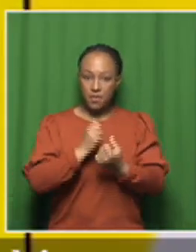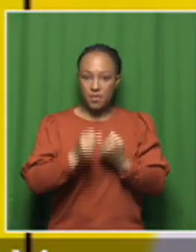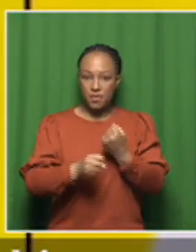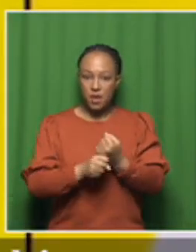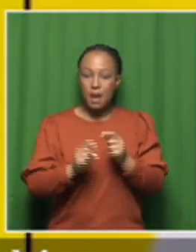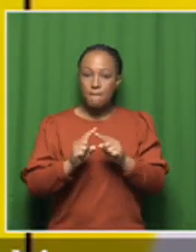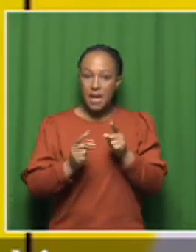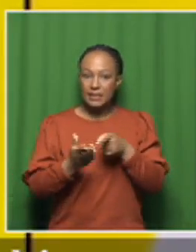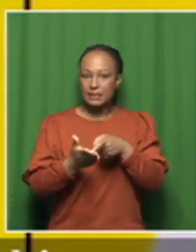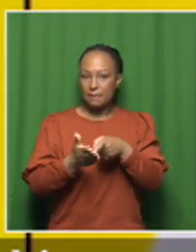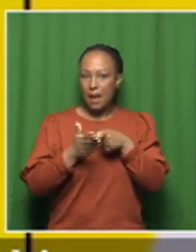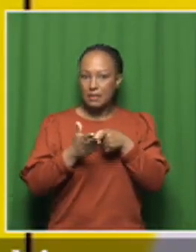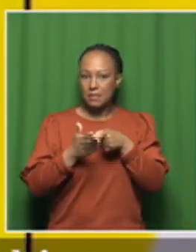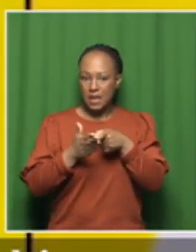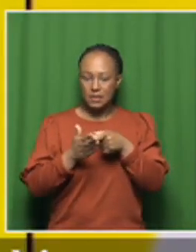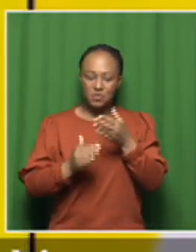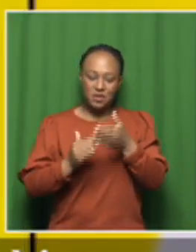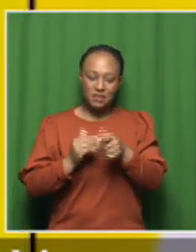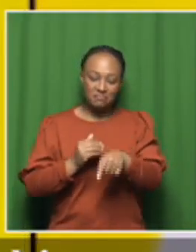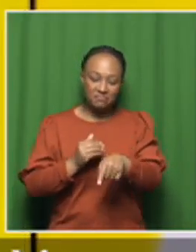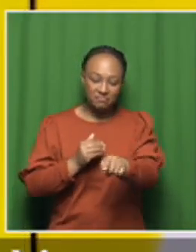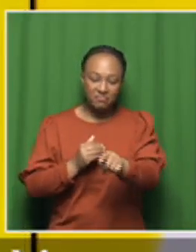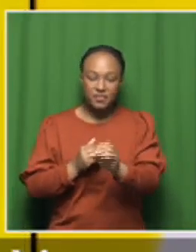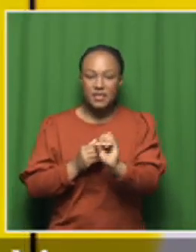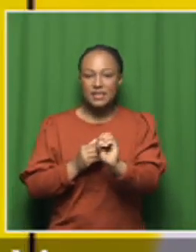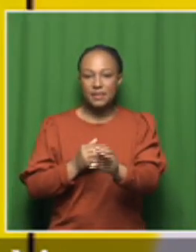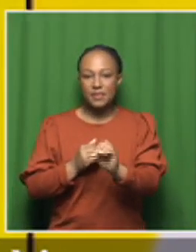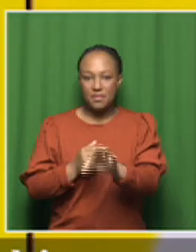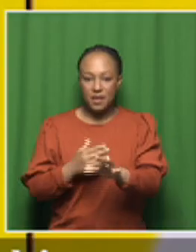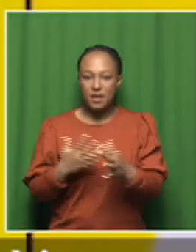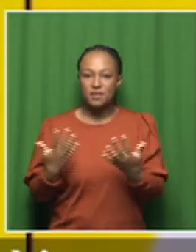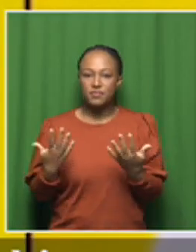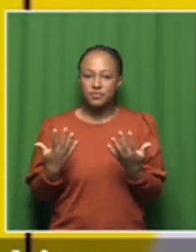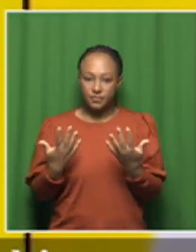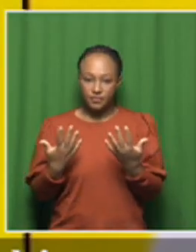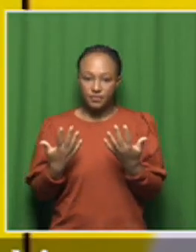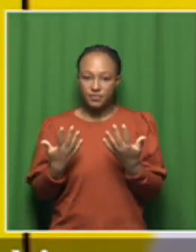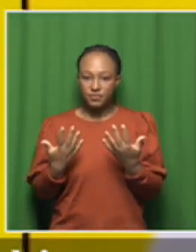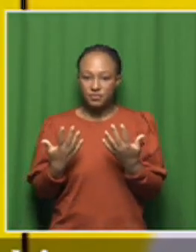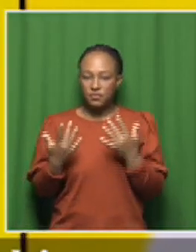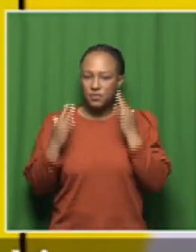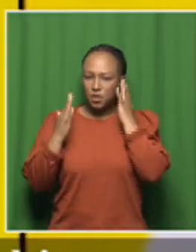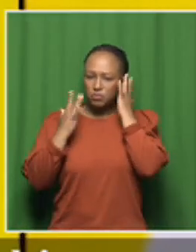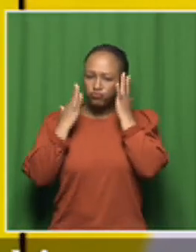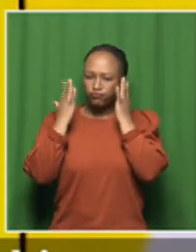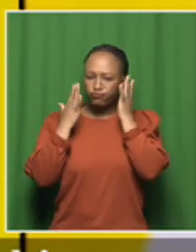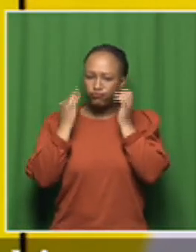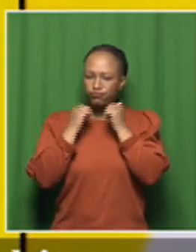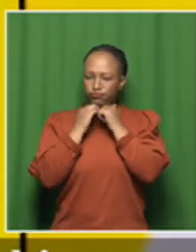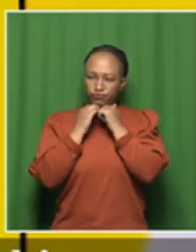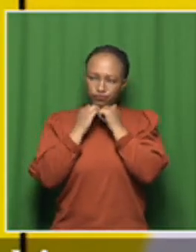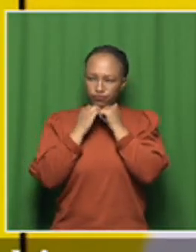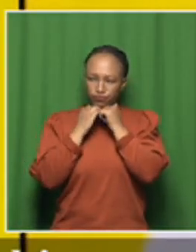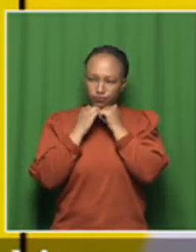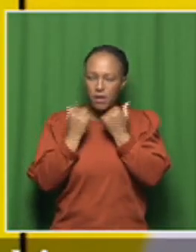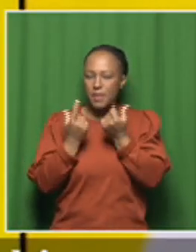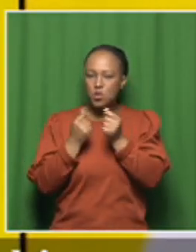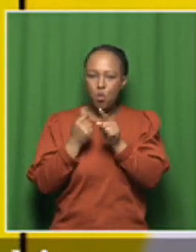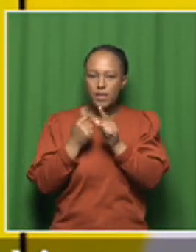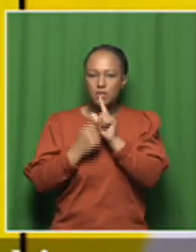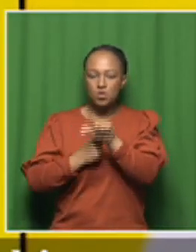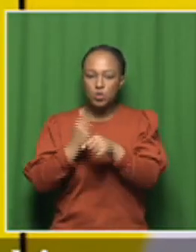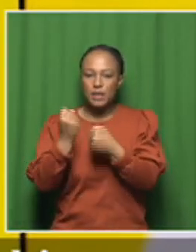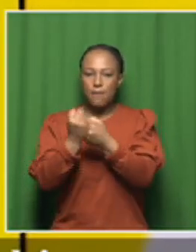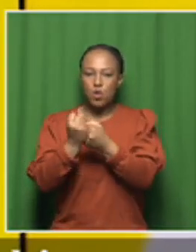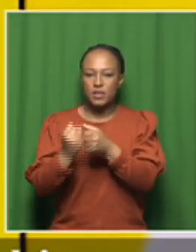September. So because of that, I'm jumping on the bandwagon. And I was thinking, okay, what can I do to support this? And I thought, why